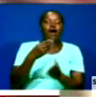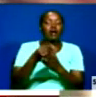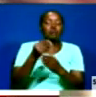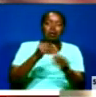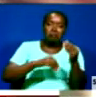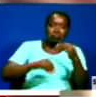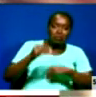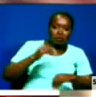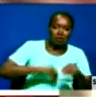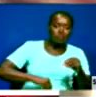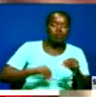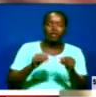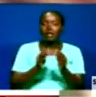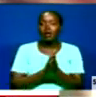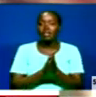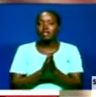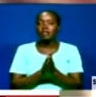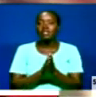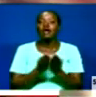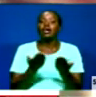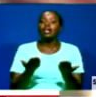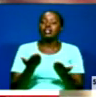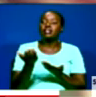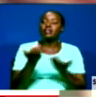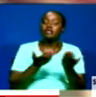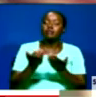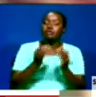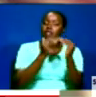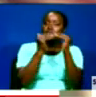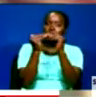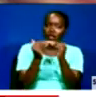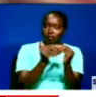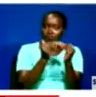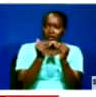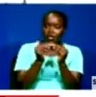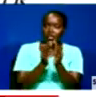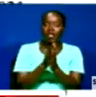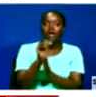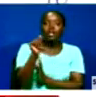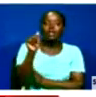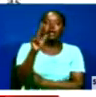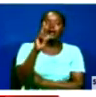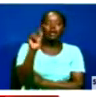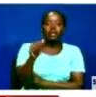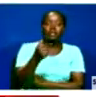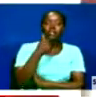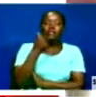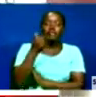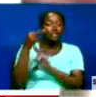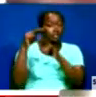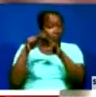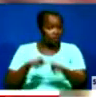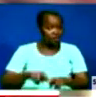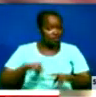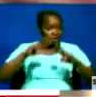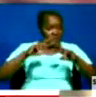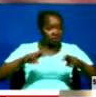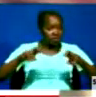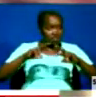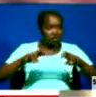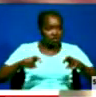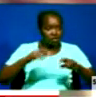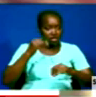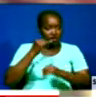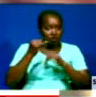involved Ankimemiajin Enterprises Limited. The Asset Recovery Agency says it relied on investigations and